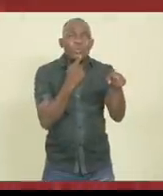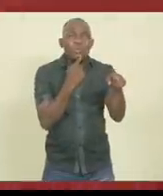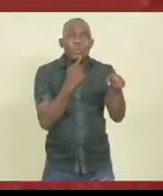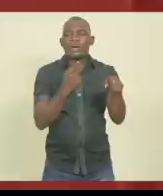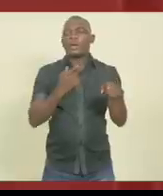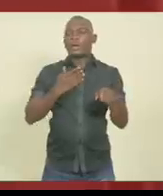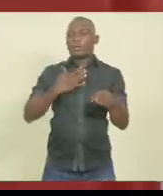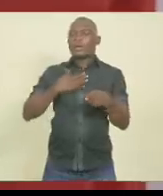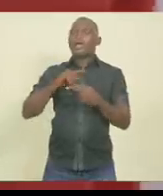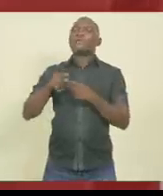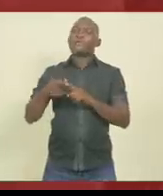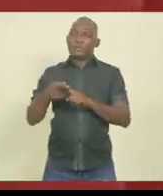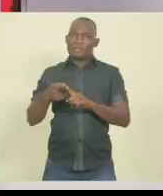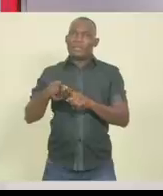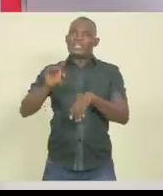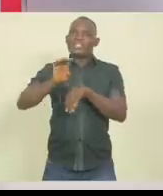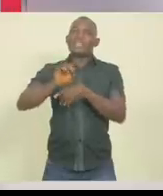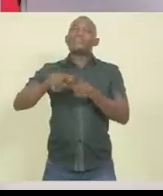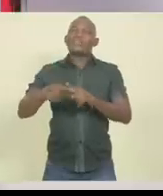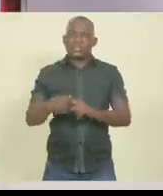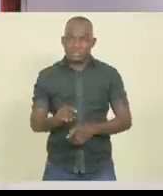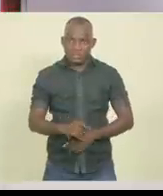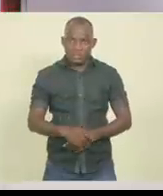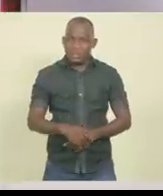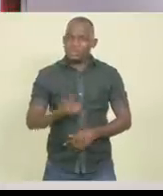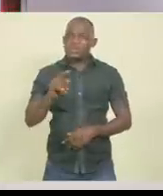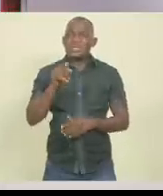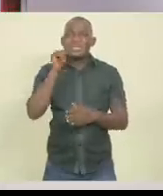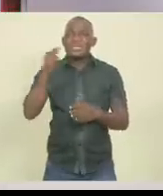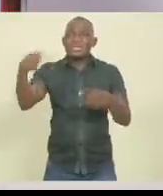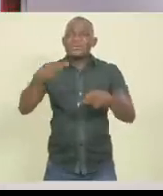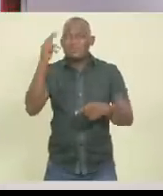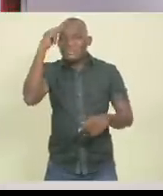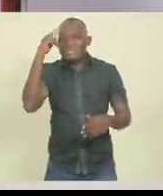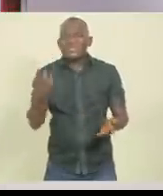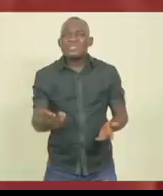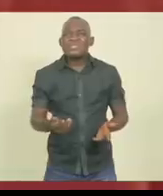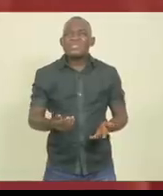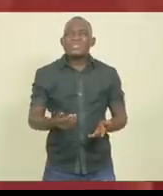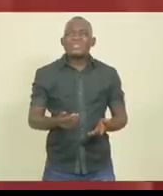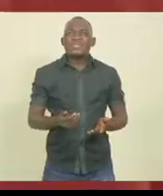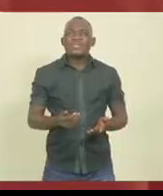this? This is my friend from church. Okay, so what's she doing here?